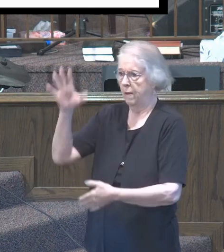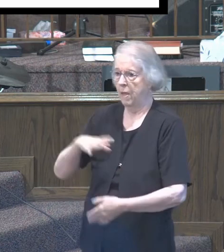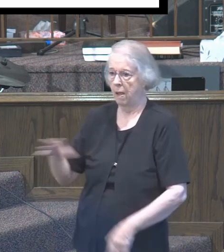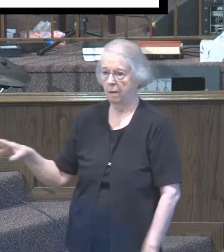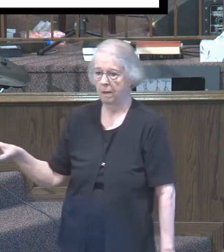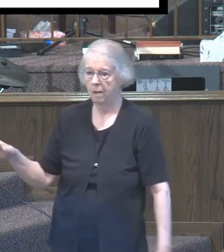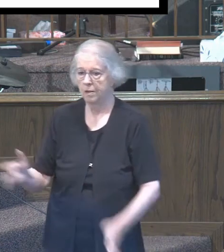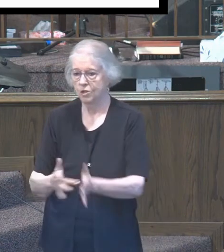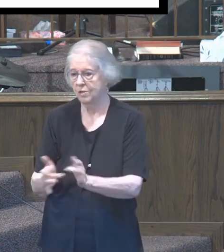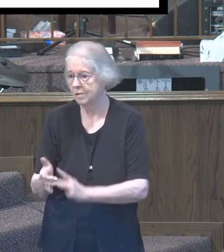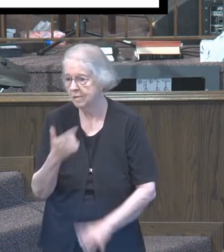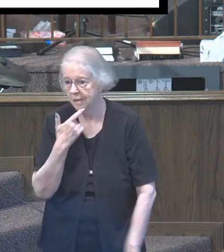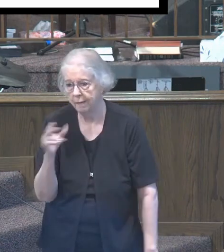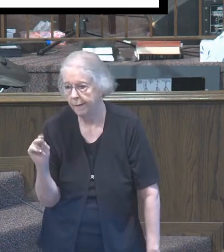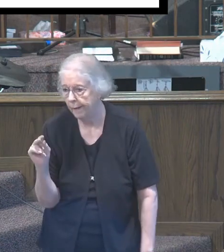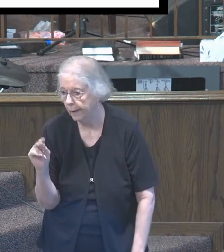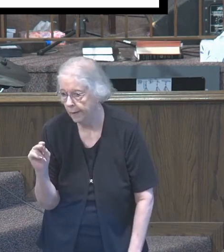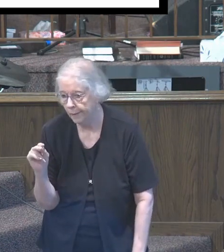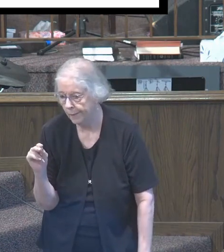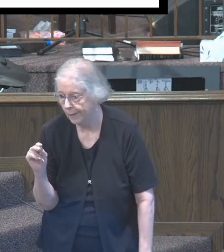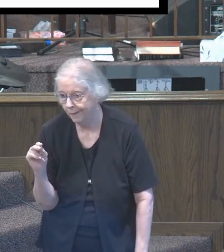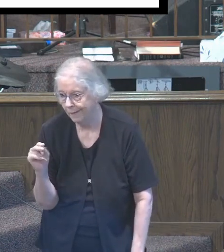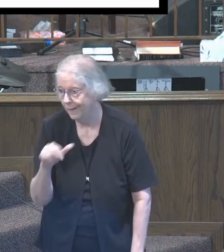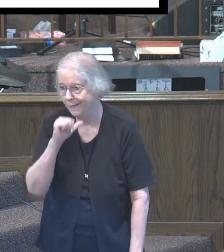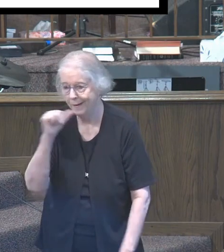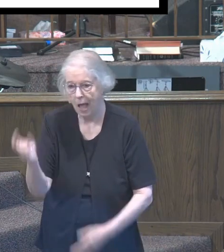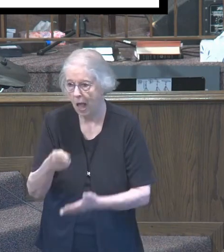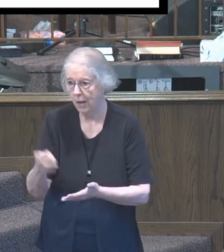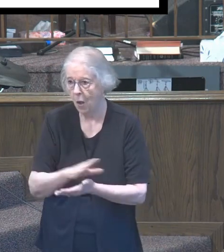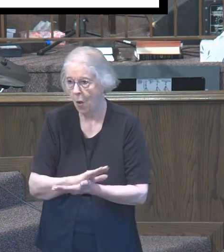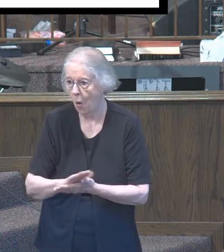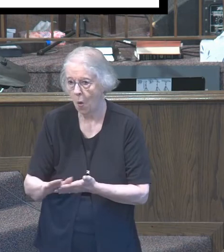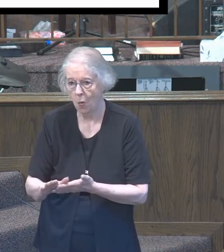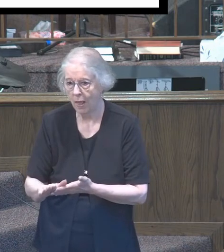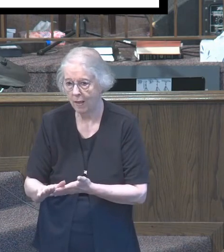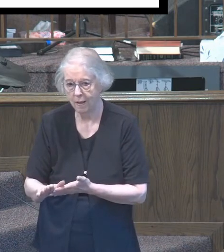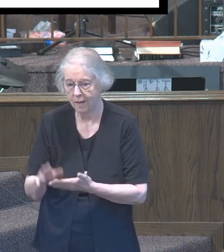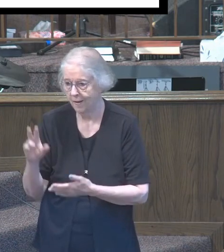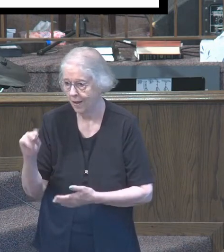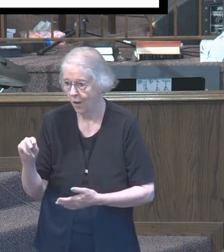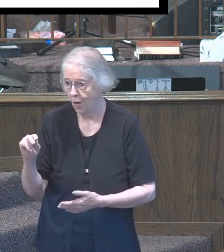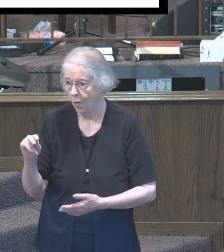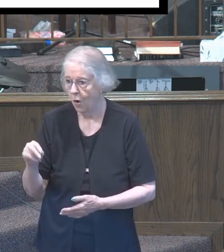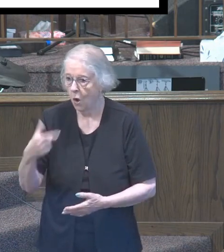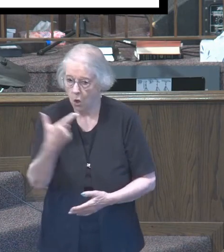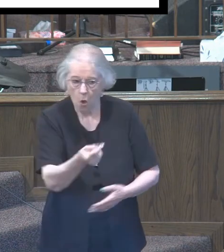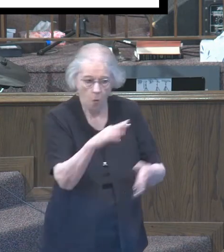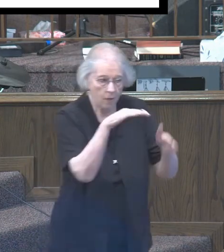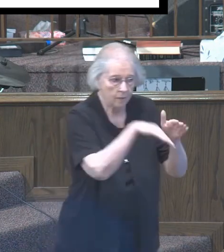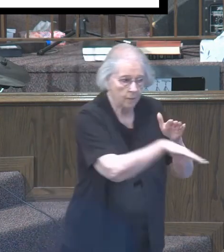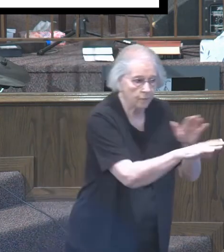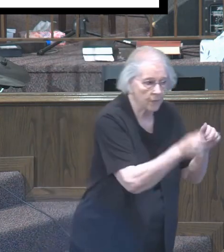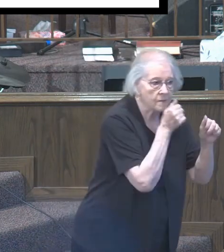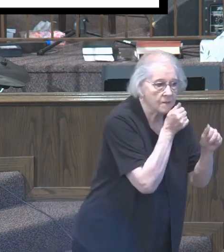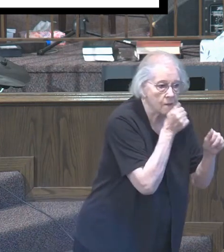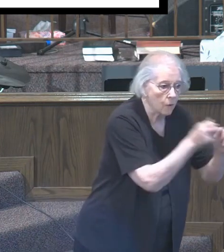like this. Our Father in heaven, reveal who you are. Set the world right. Do what's